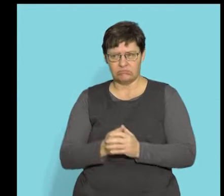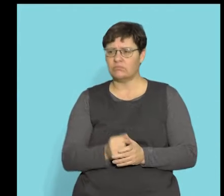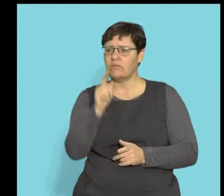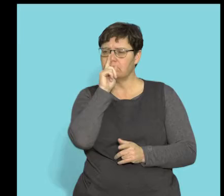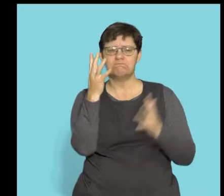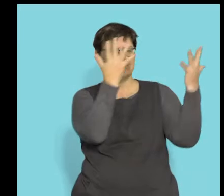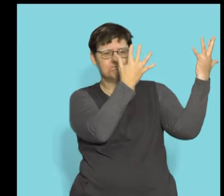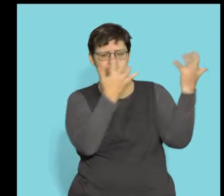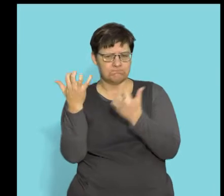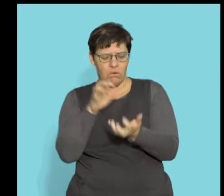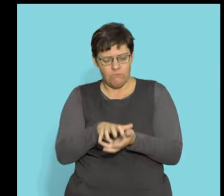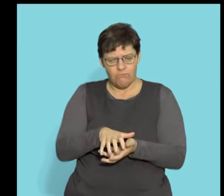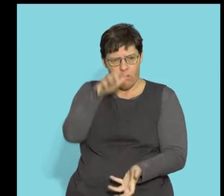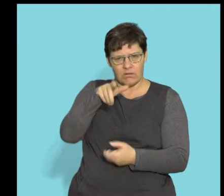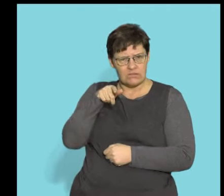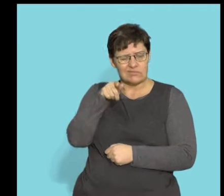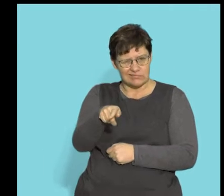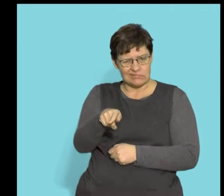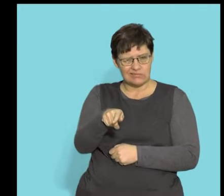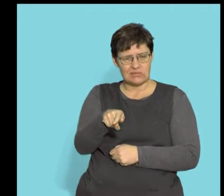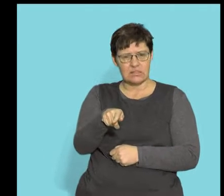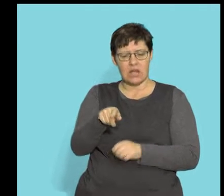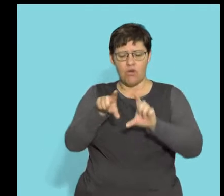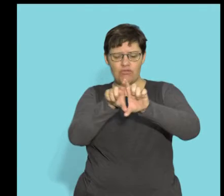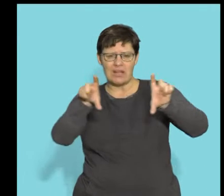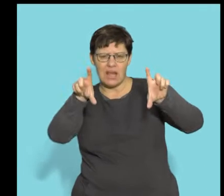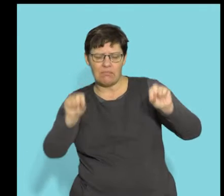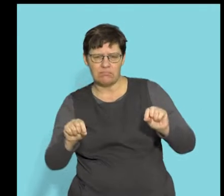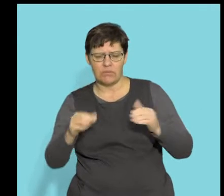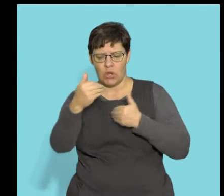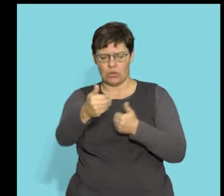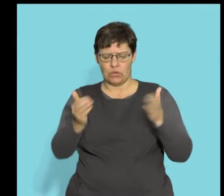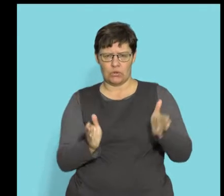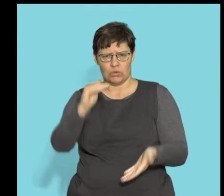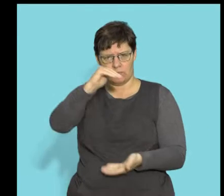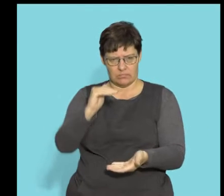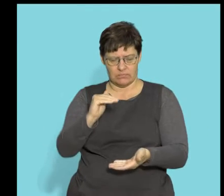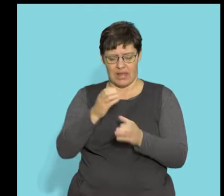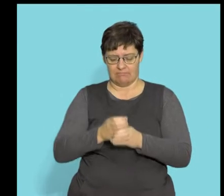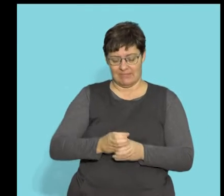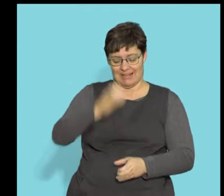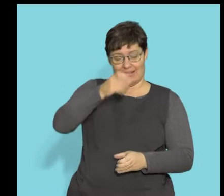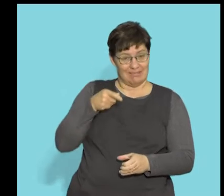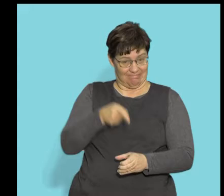the volume of rectangular prisms, cubes, and cylinders.